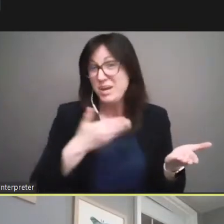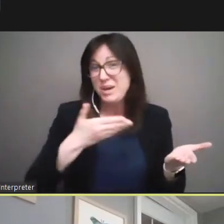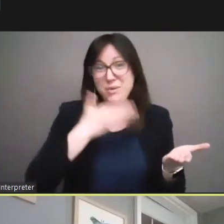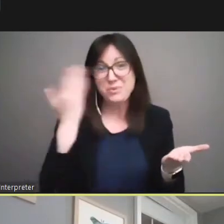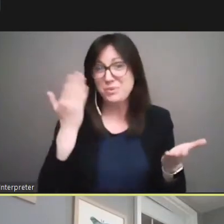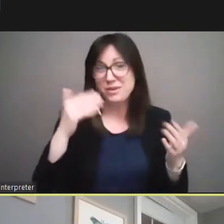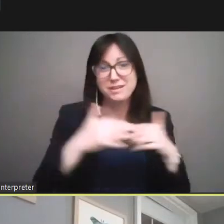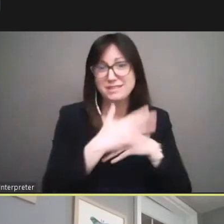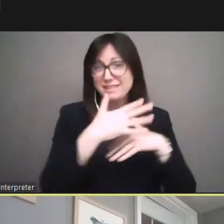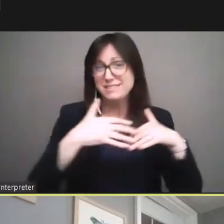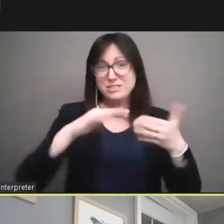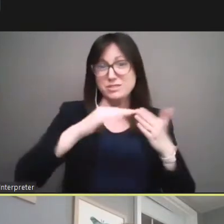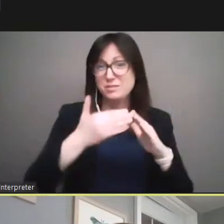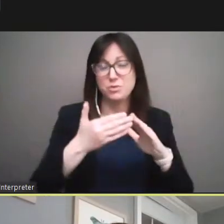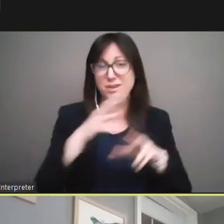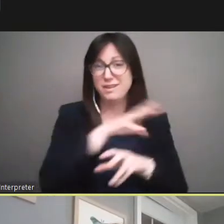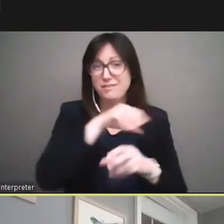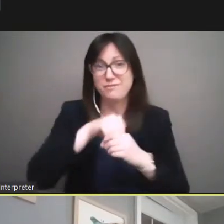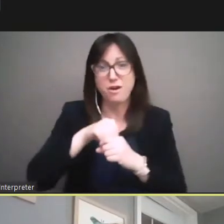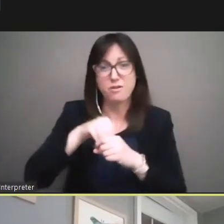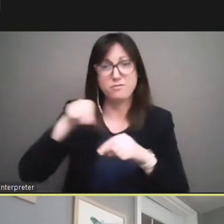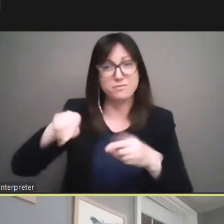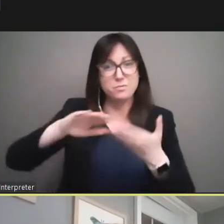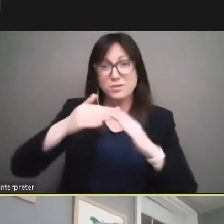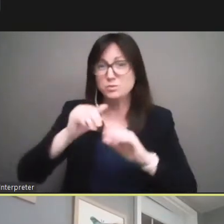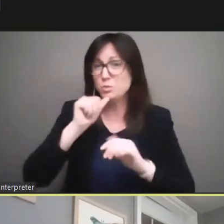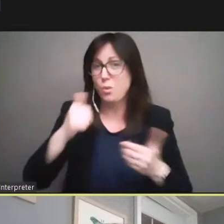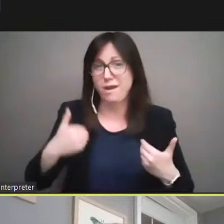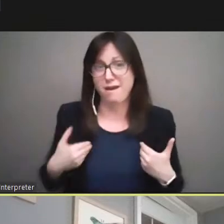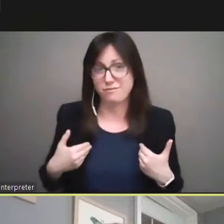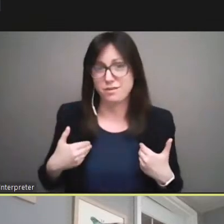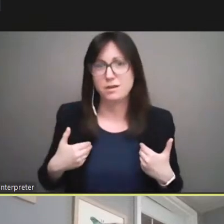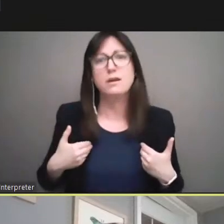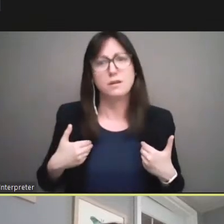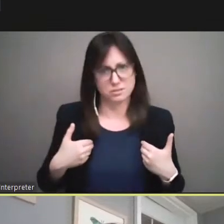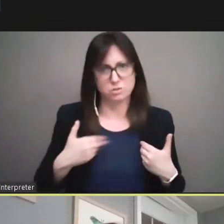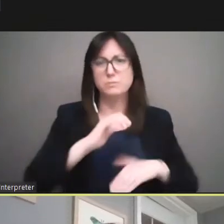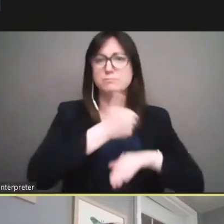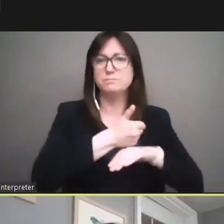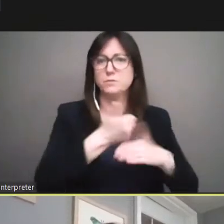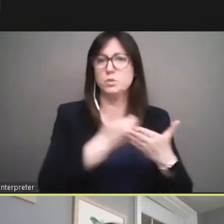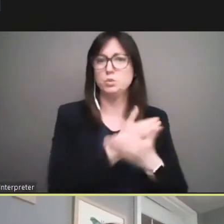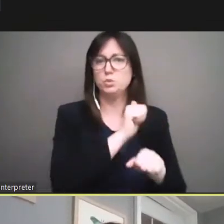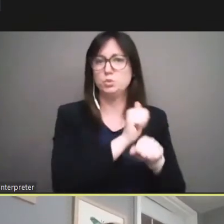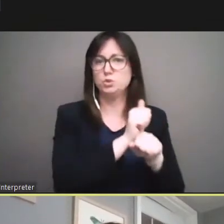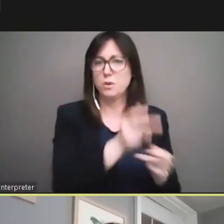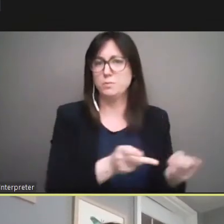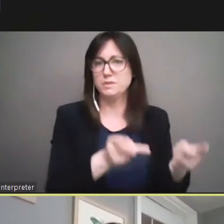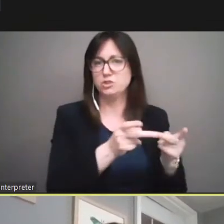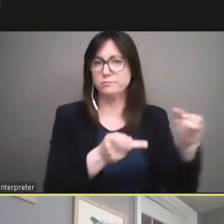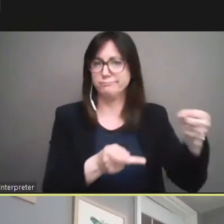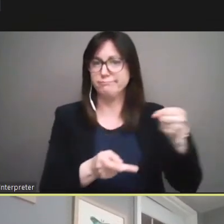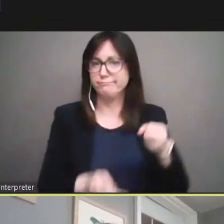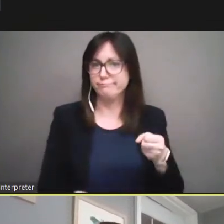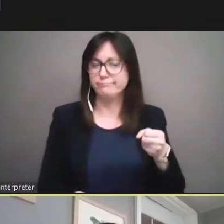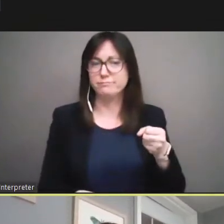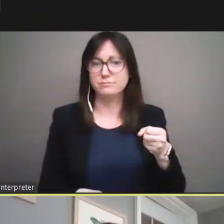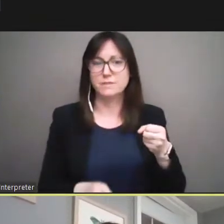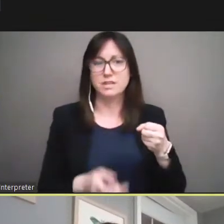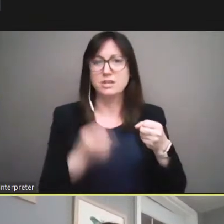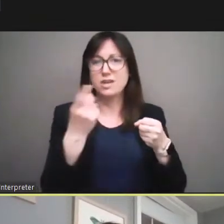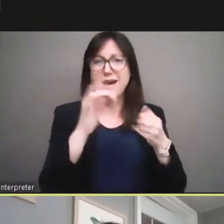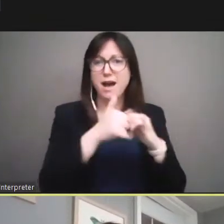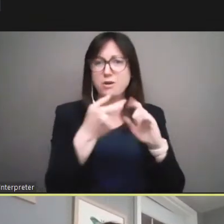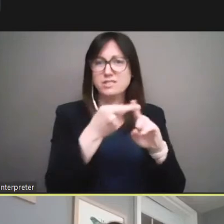representation of our Indigenous communities within the municipality. But so to me, like, how can somebody from Eskazoni